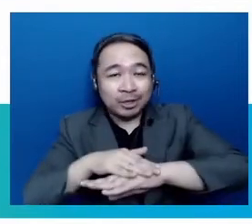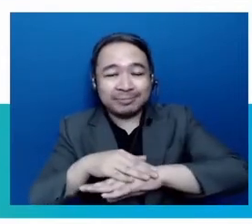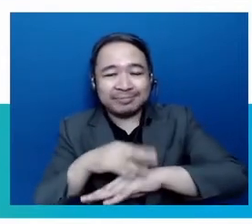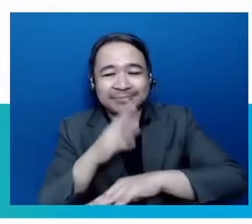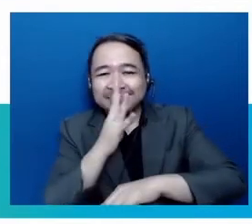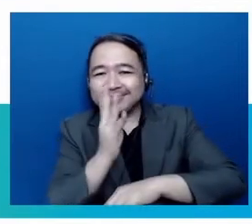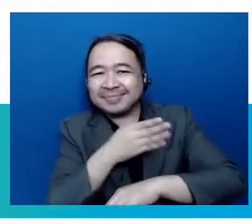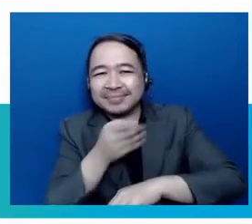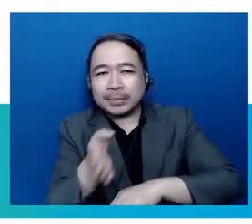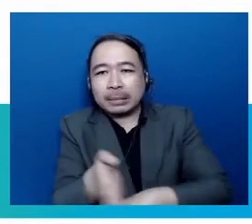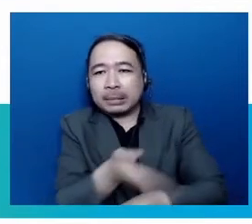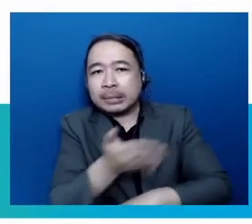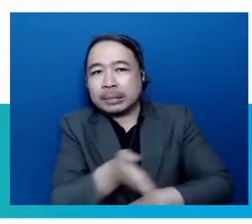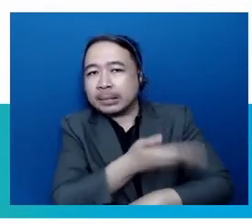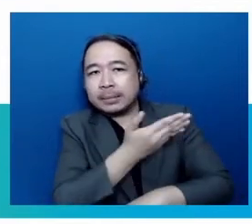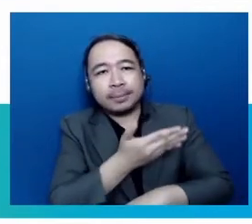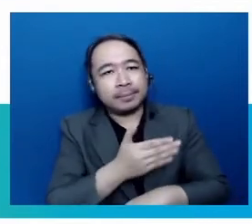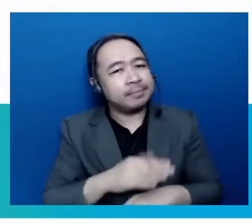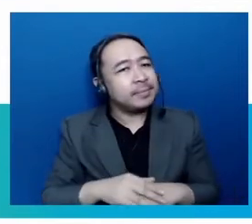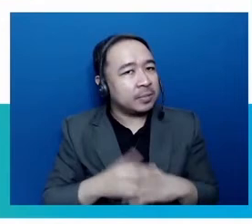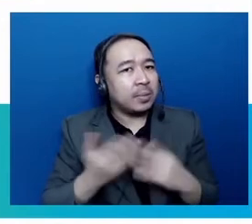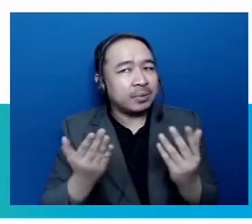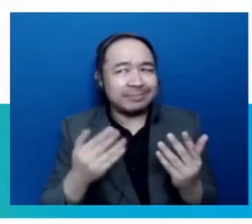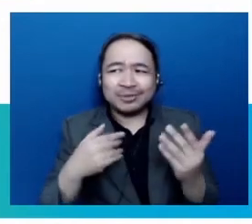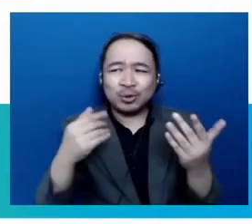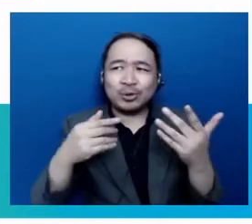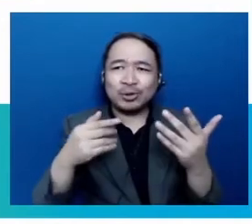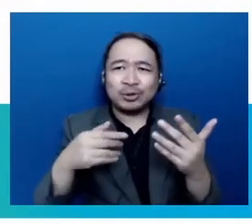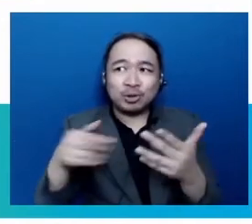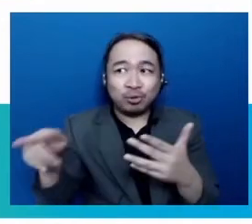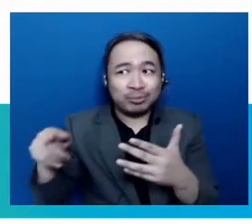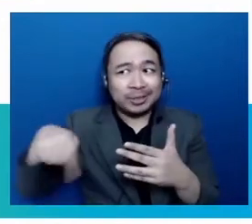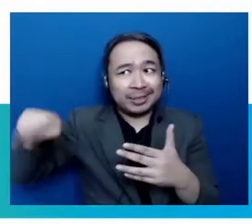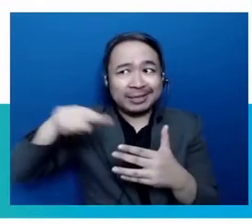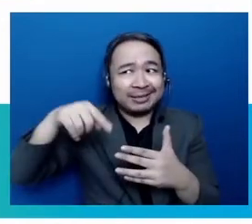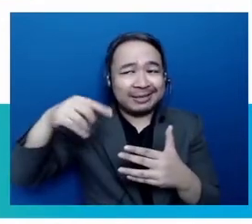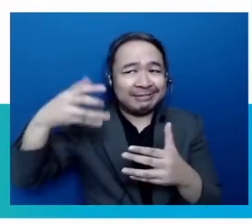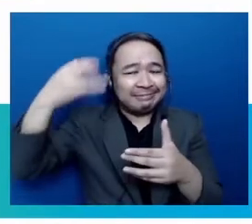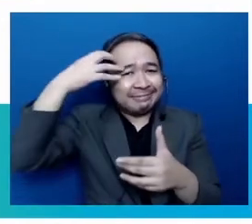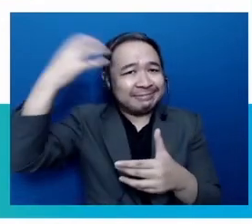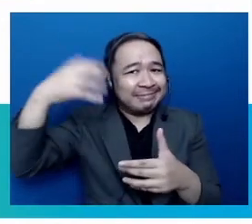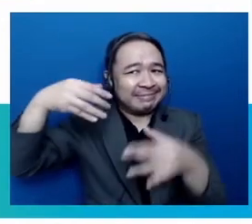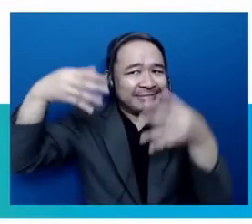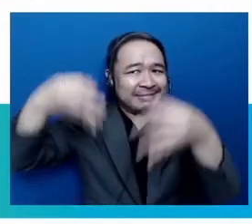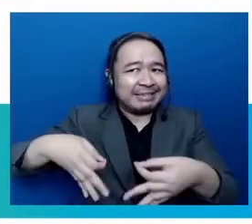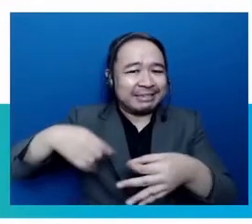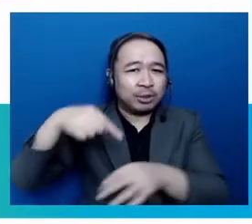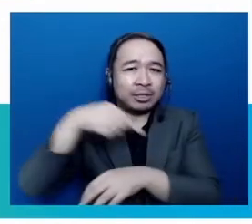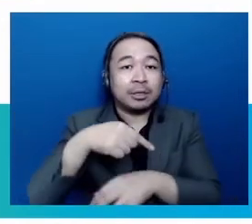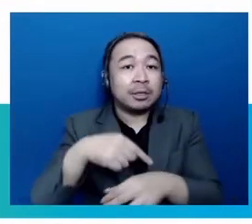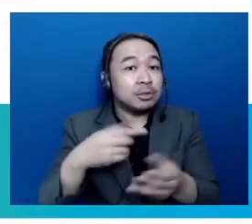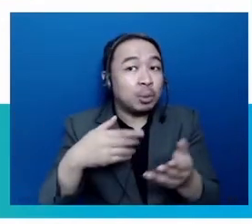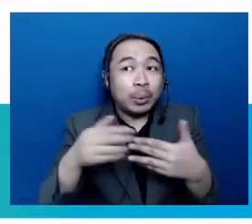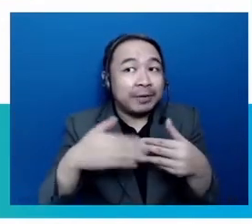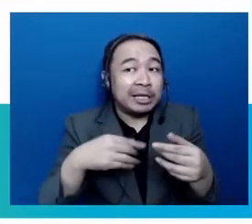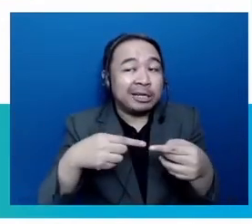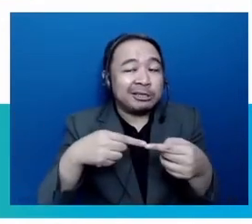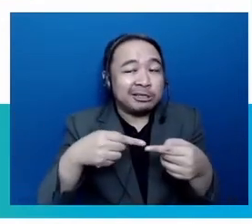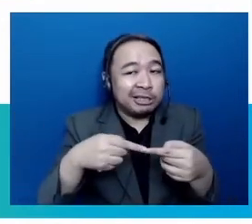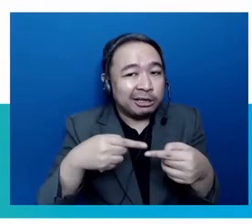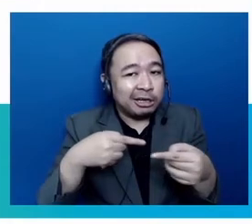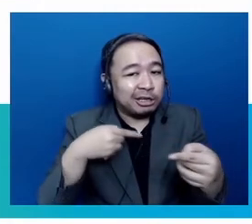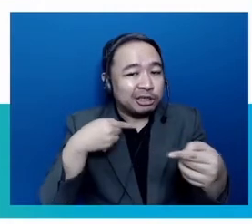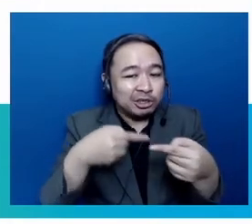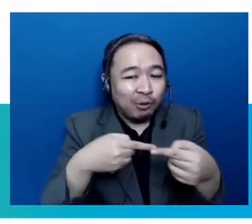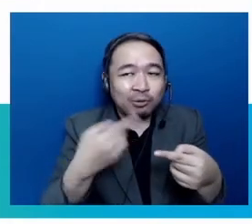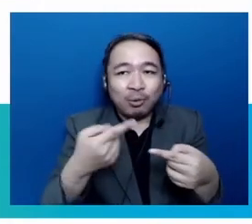put structures in place whereby whatever we do, be it short-term or long-term, now with recovery to COVID-19, but